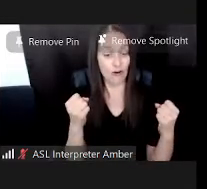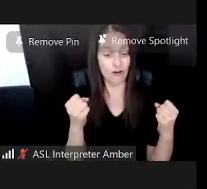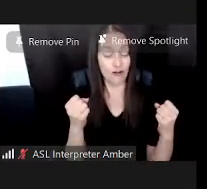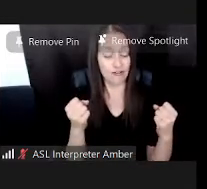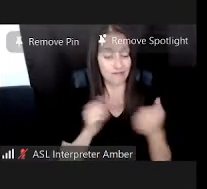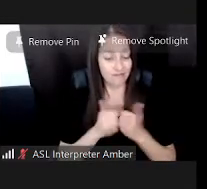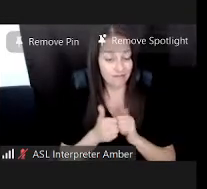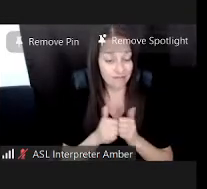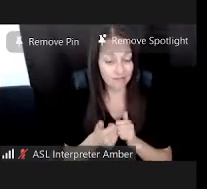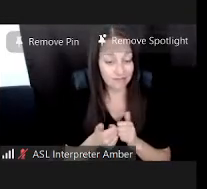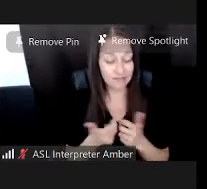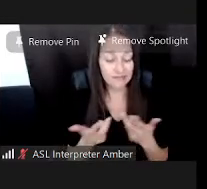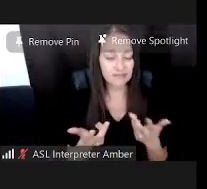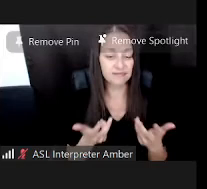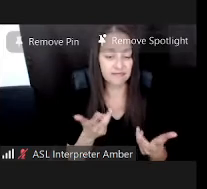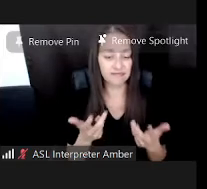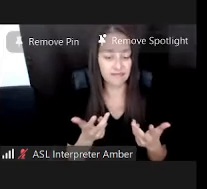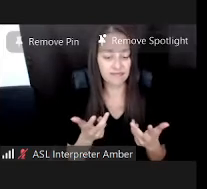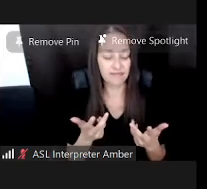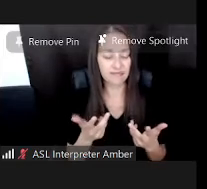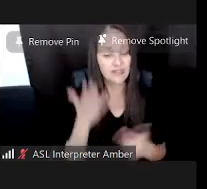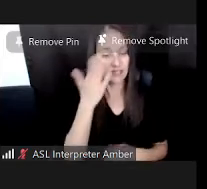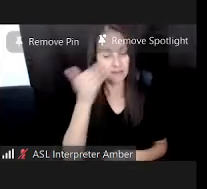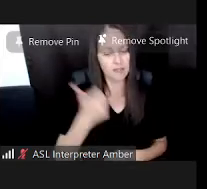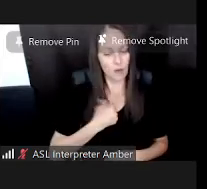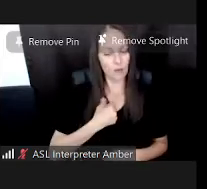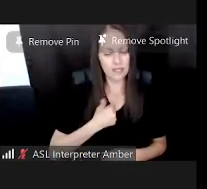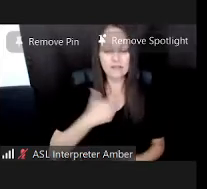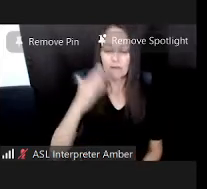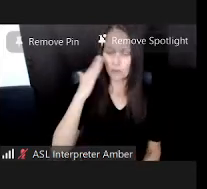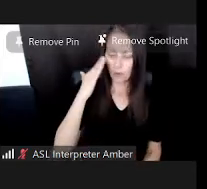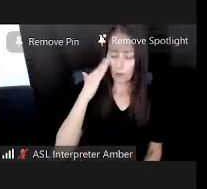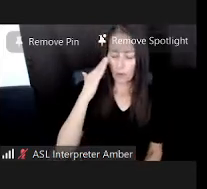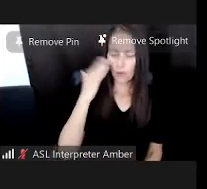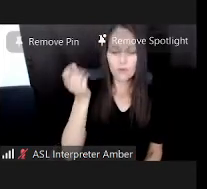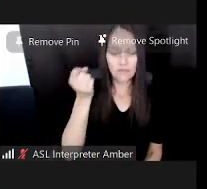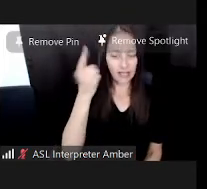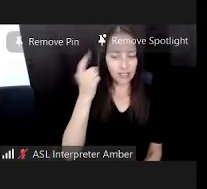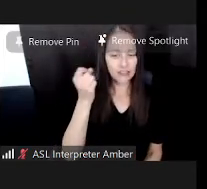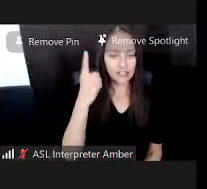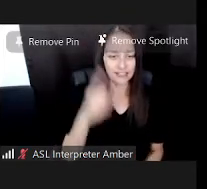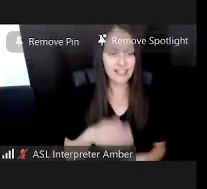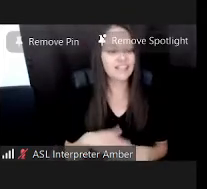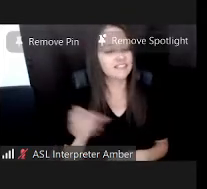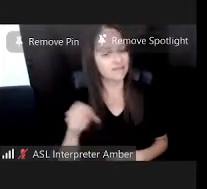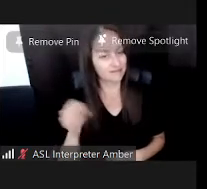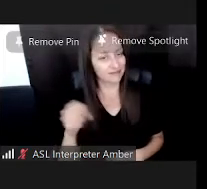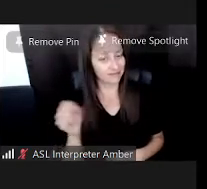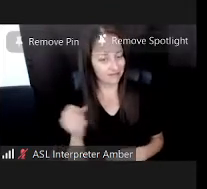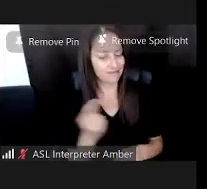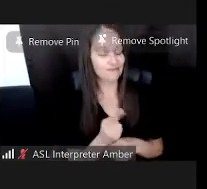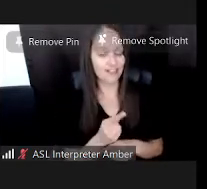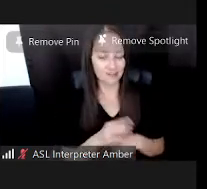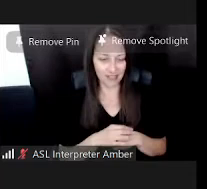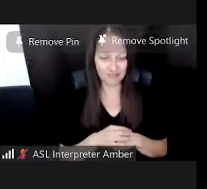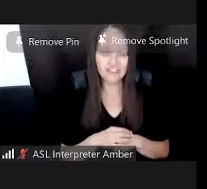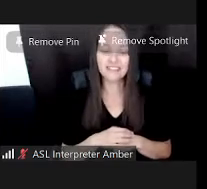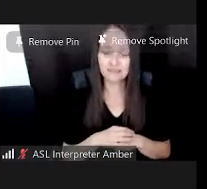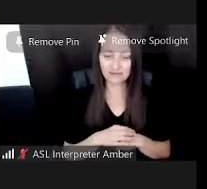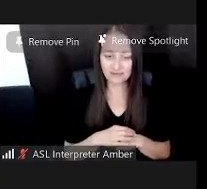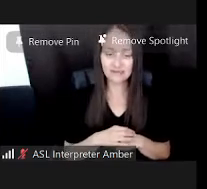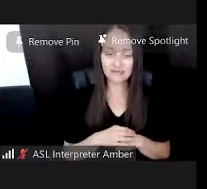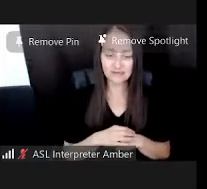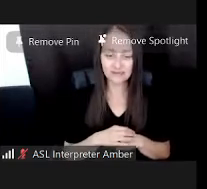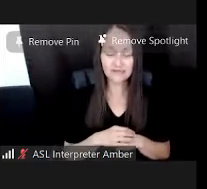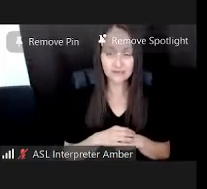Into, because I know it, because I understand it. Well, it's the best. Yeah, exactly. Right? Yeah. And to do that